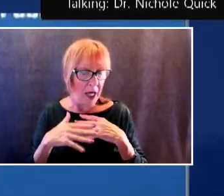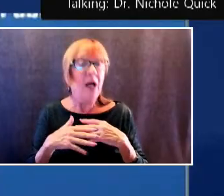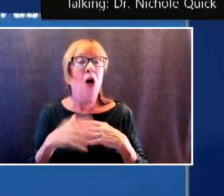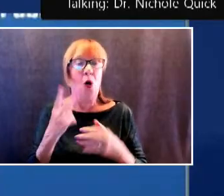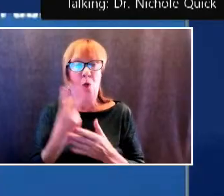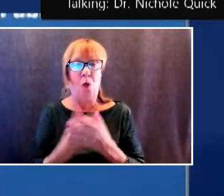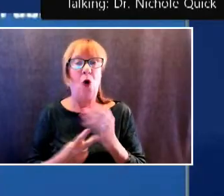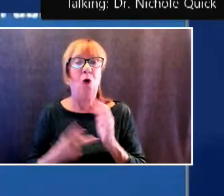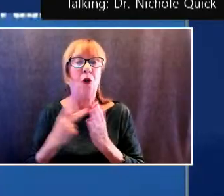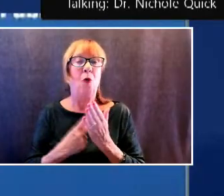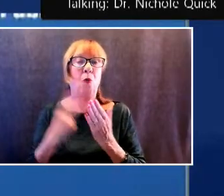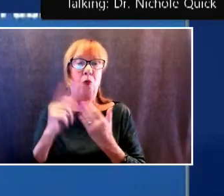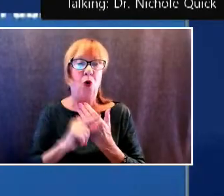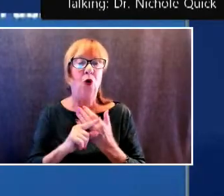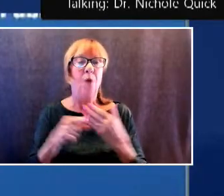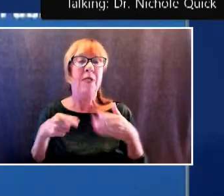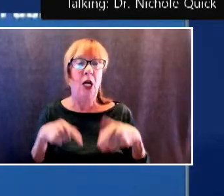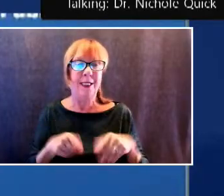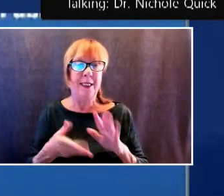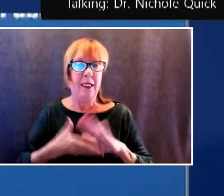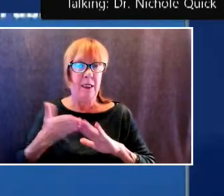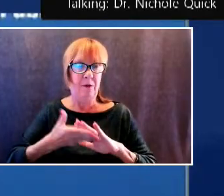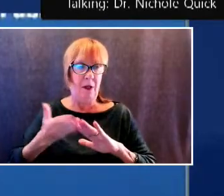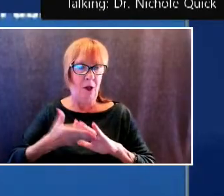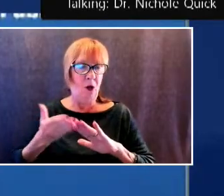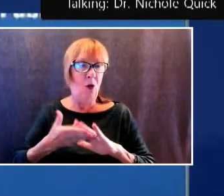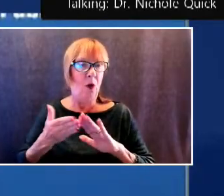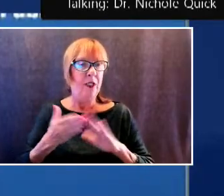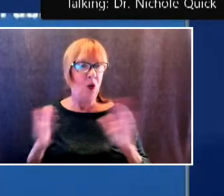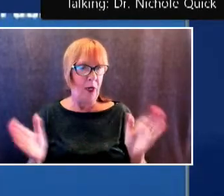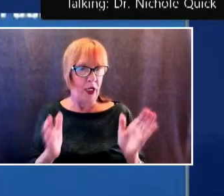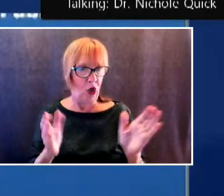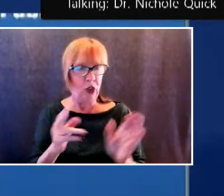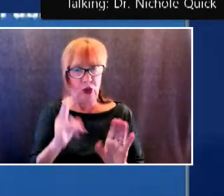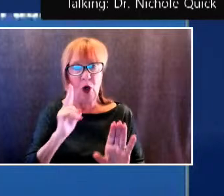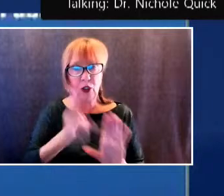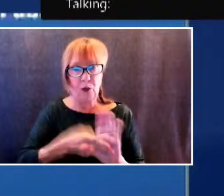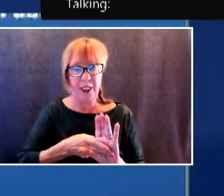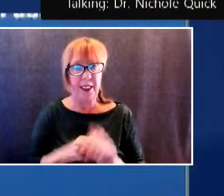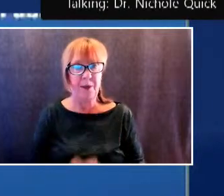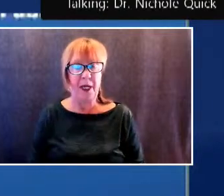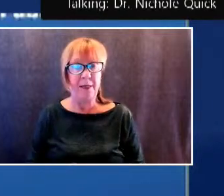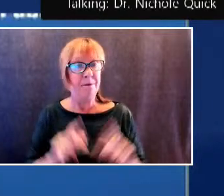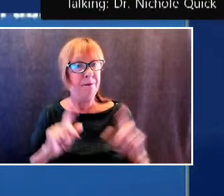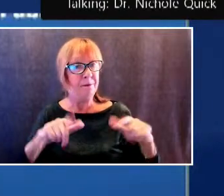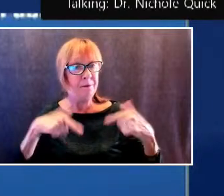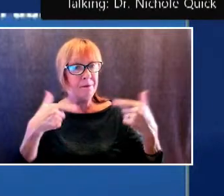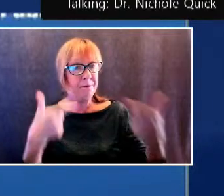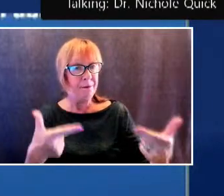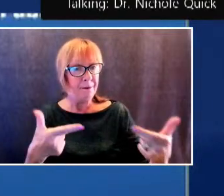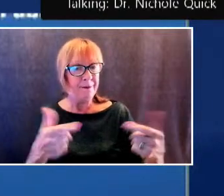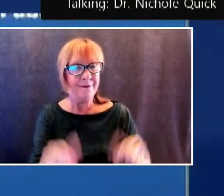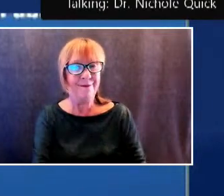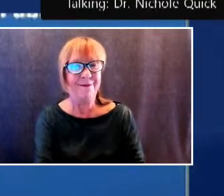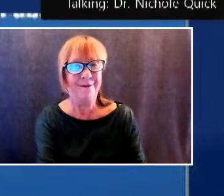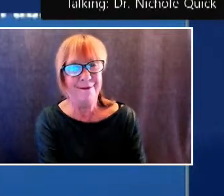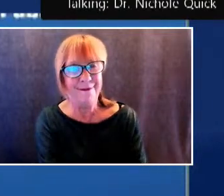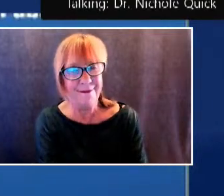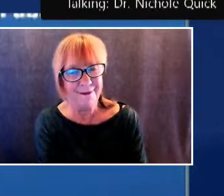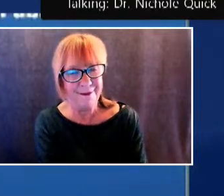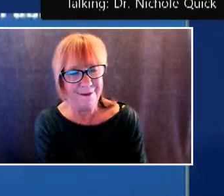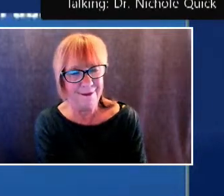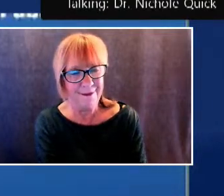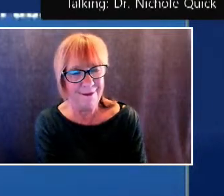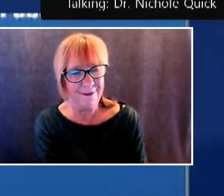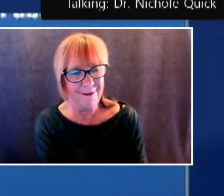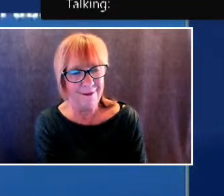testing program are still up and running, and we encourage everybody to participate in that. All right, thank you. That's all for me, and I will be answering